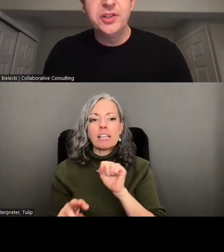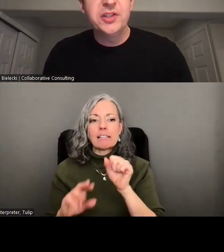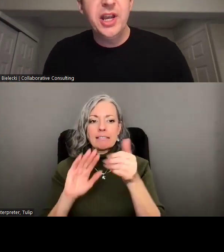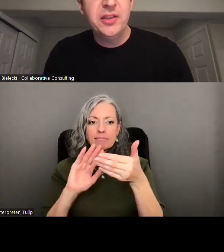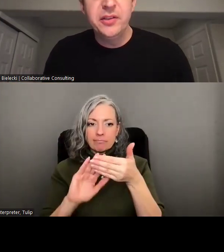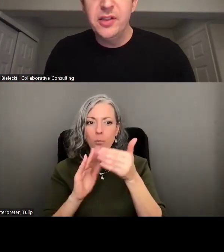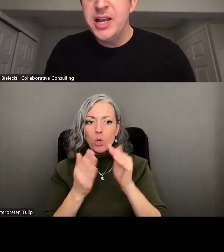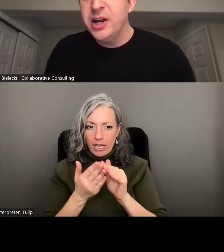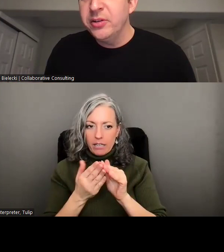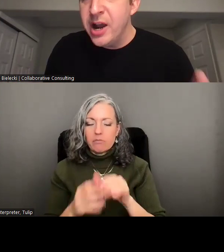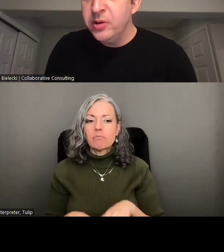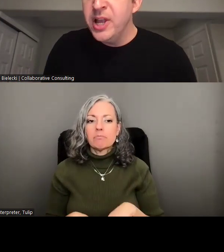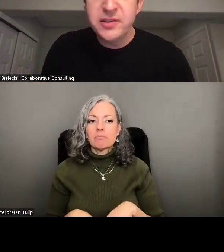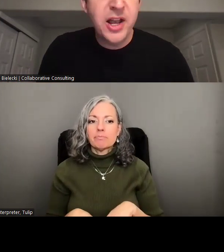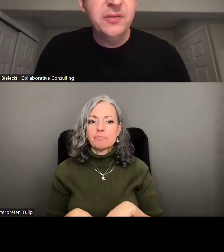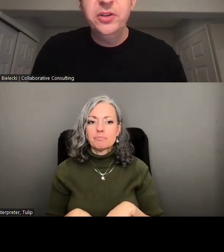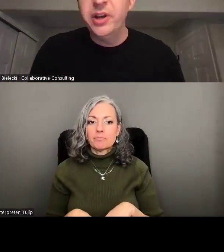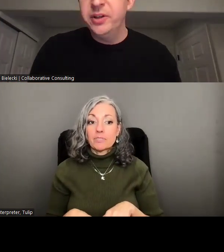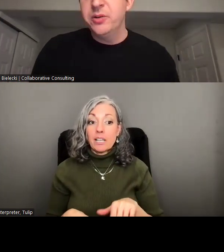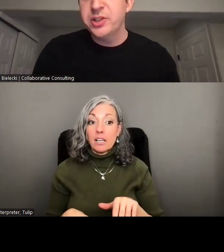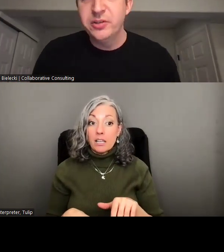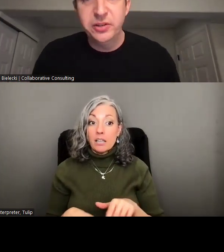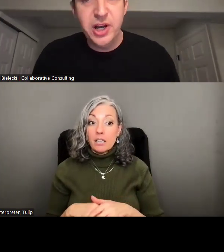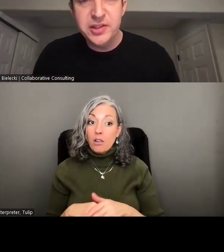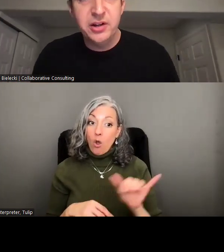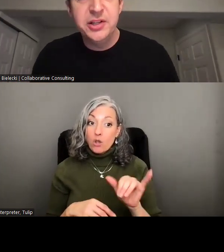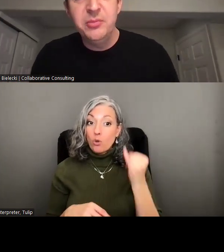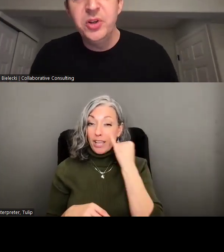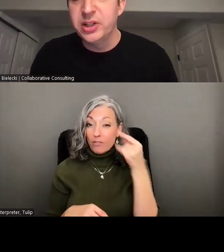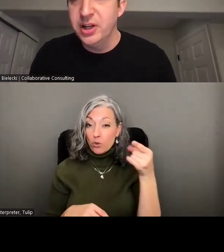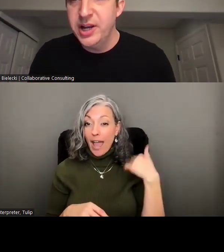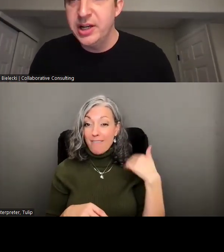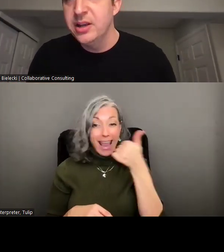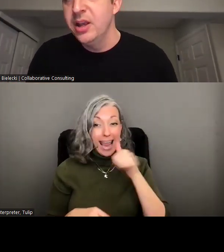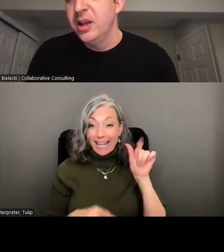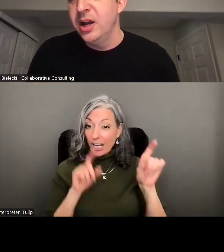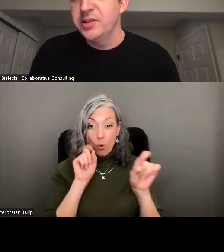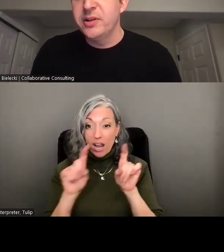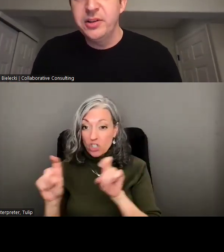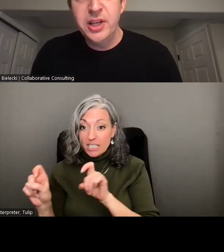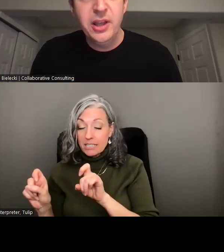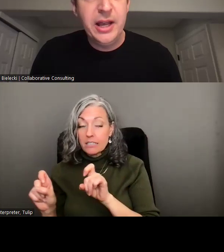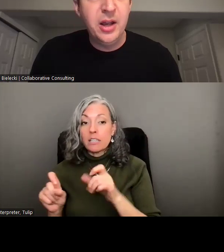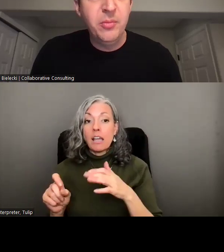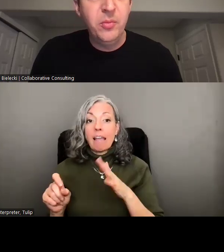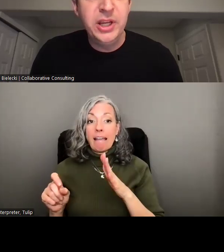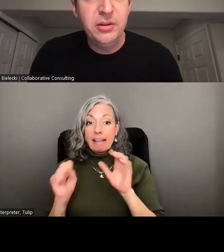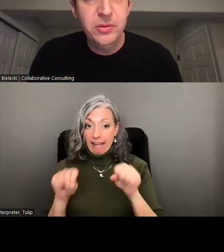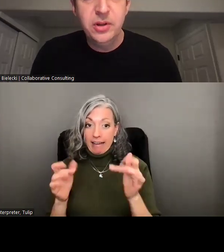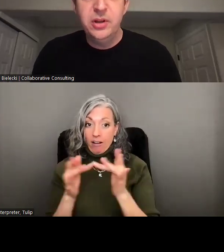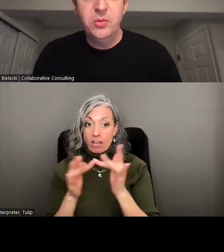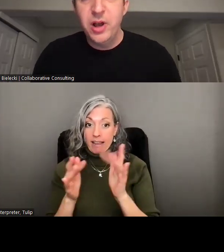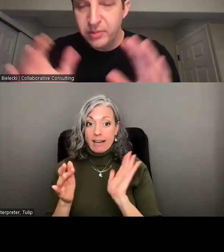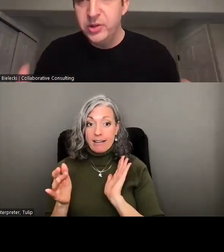And I'll just say in our last slide, if you do have any questions for us and our team, you can contact us directly.